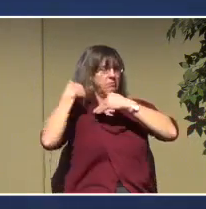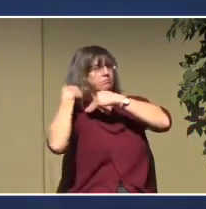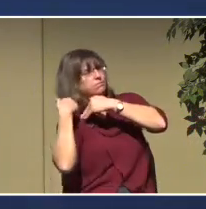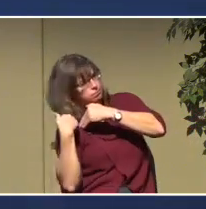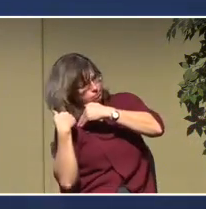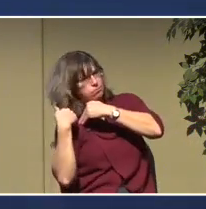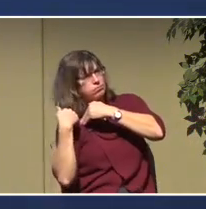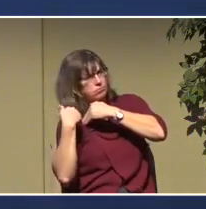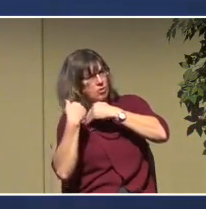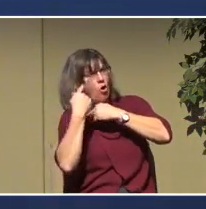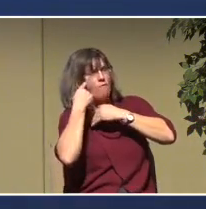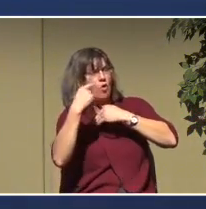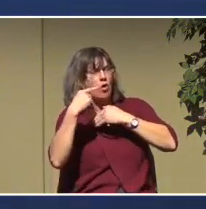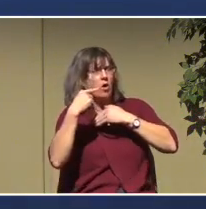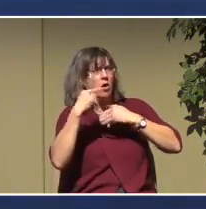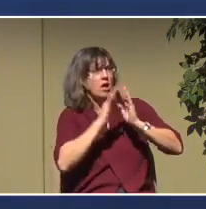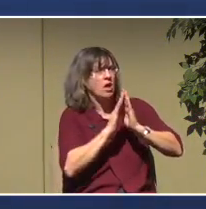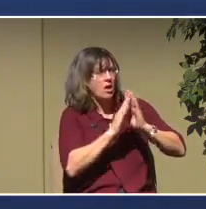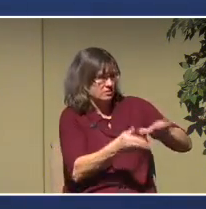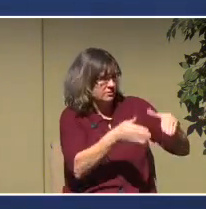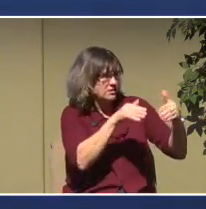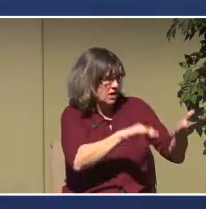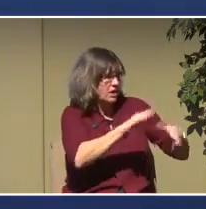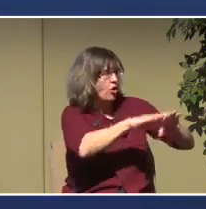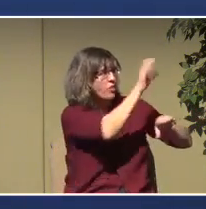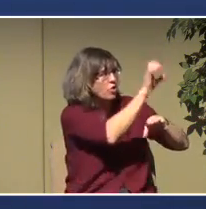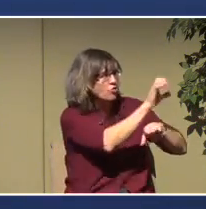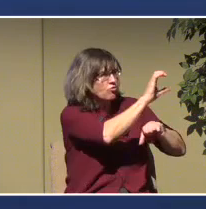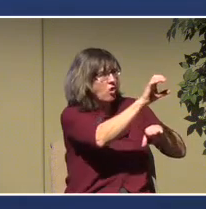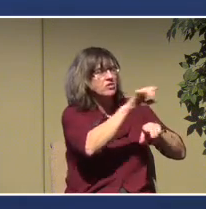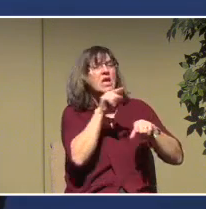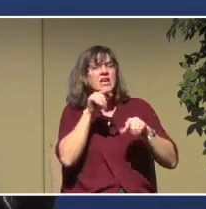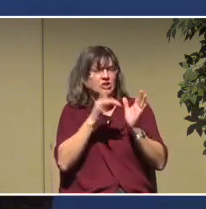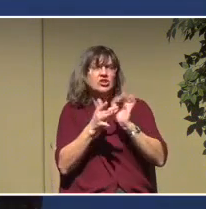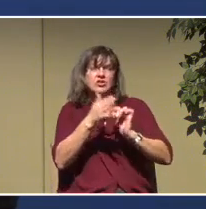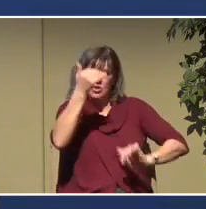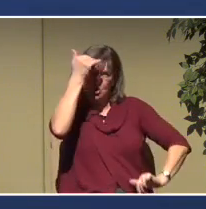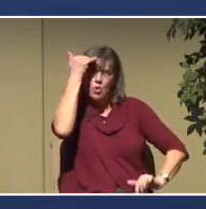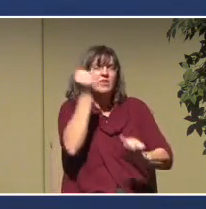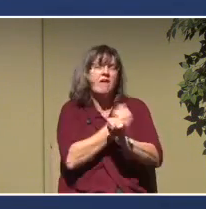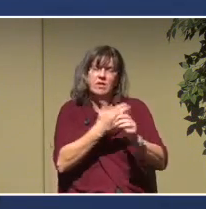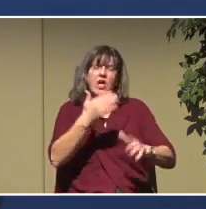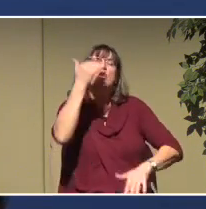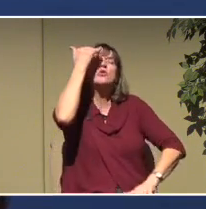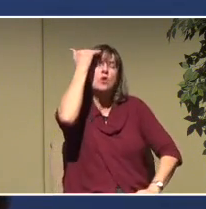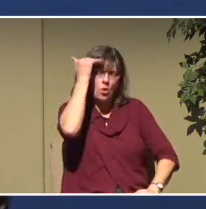being betrayed. He knows there's a cross that he's going to go to. He knows that.